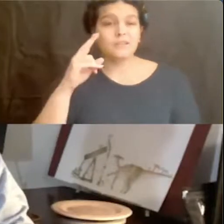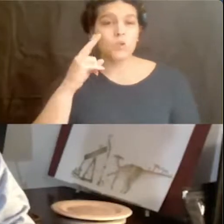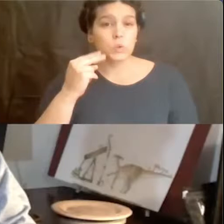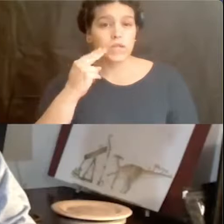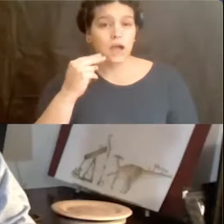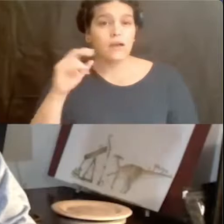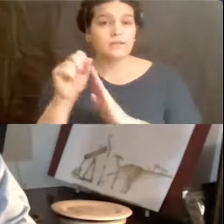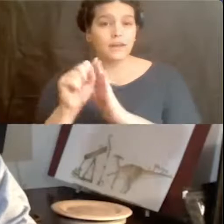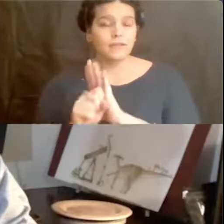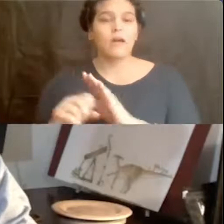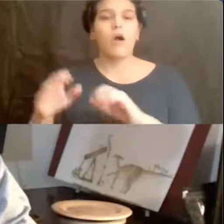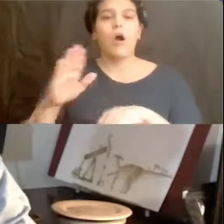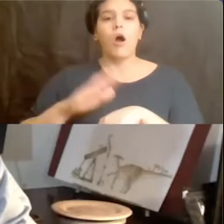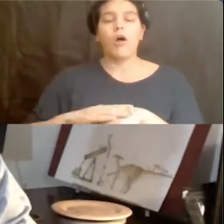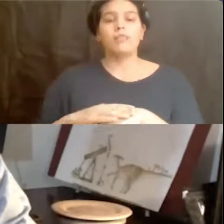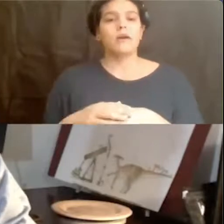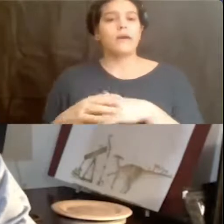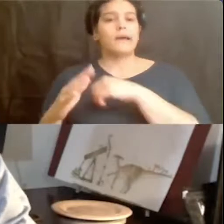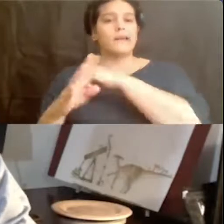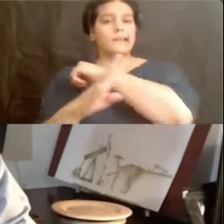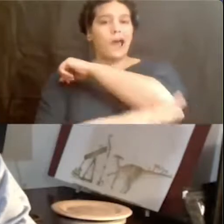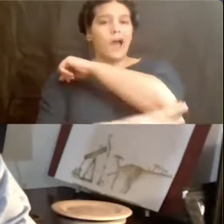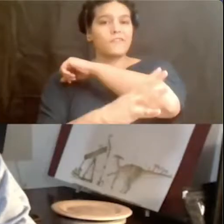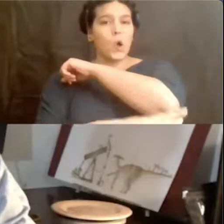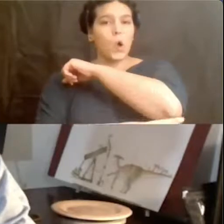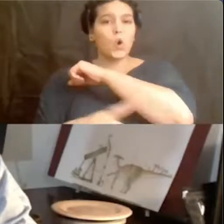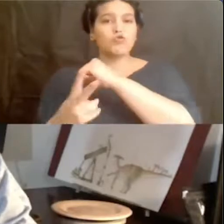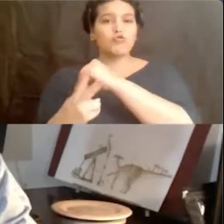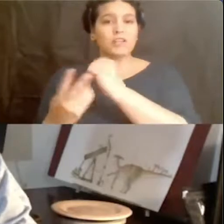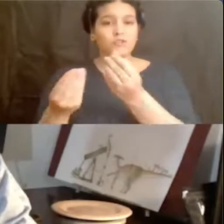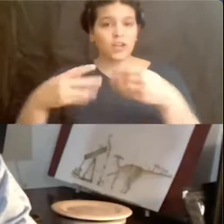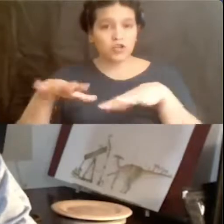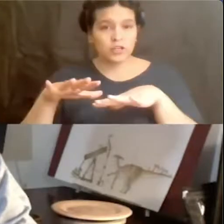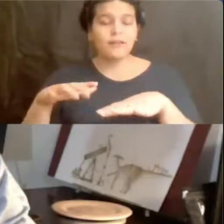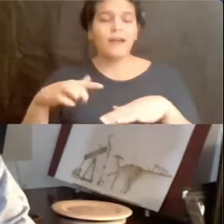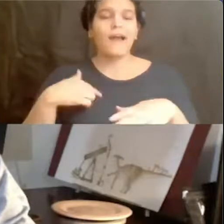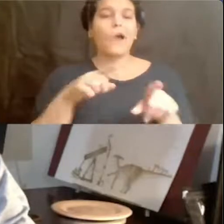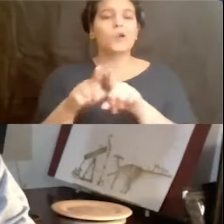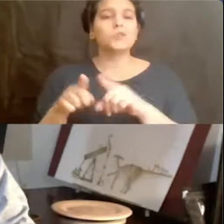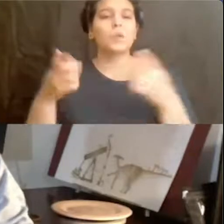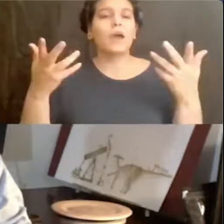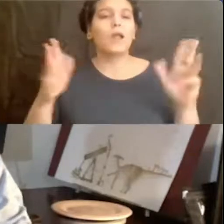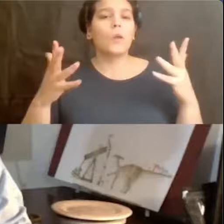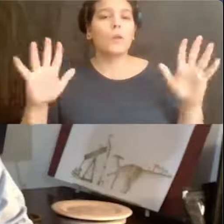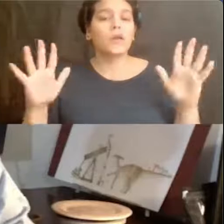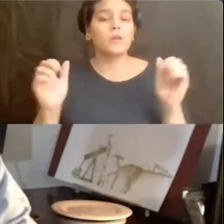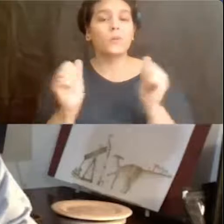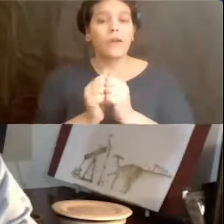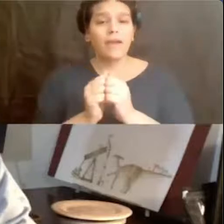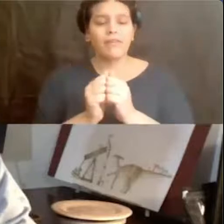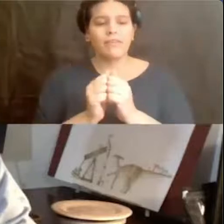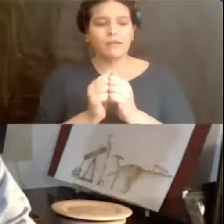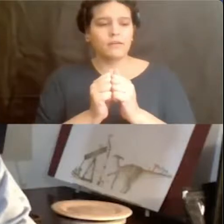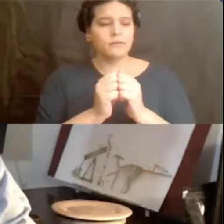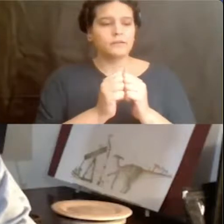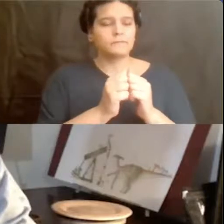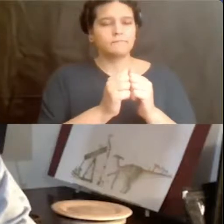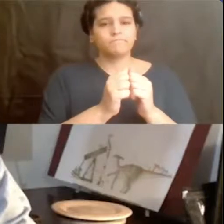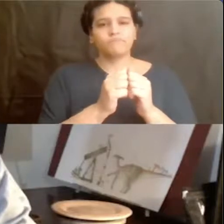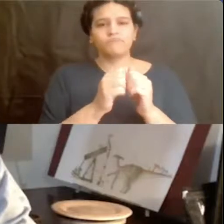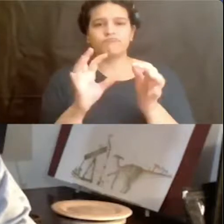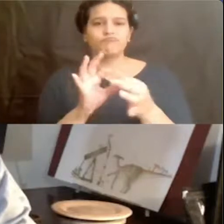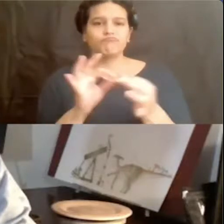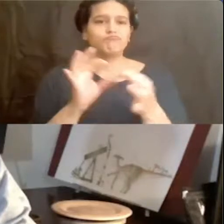Utah on the Navajo reservation. And I also concluded by saying that all of that is how I